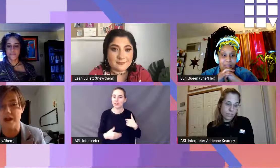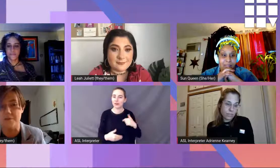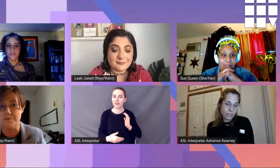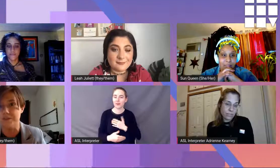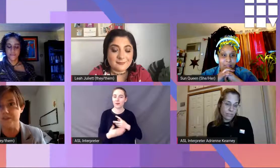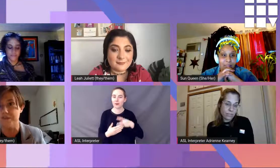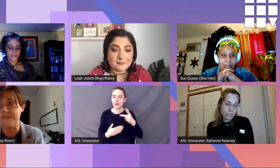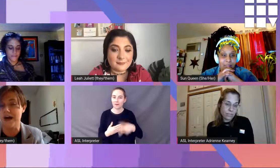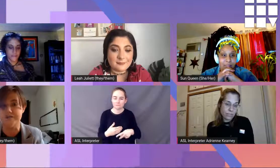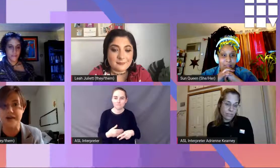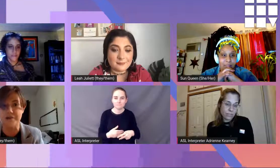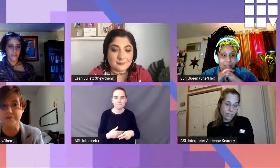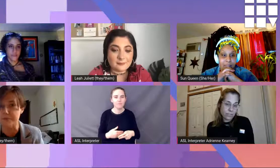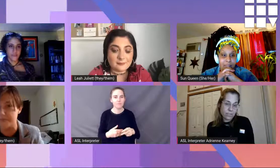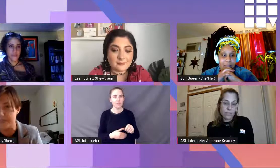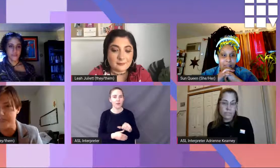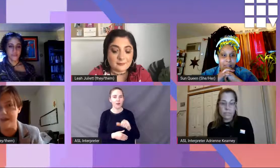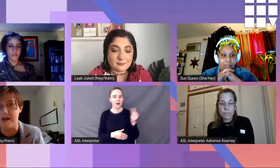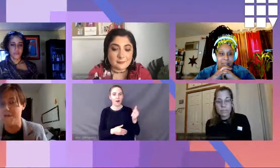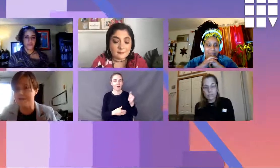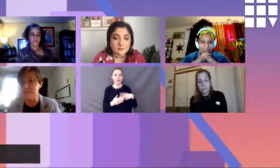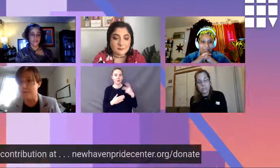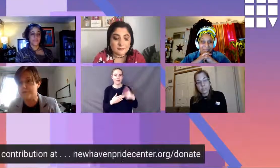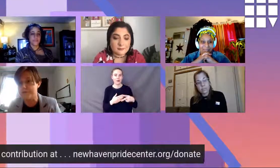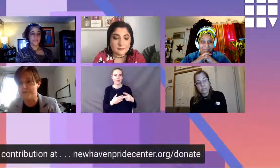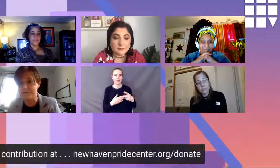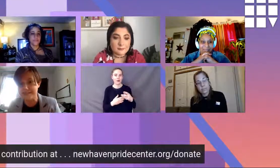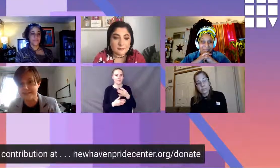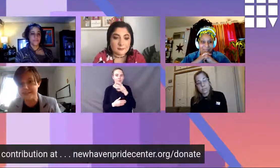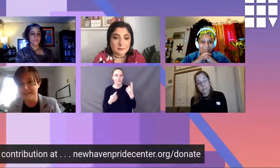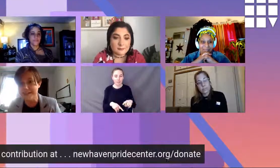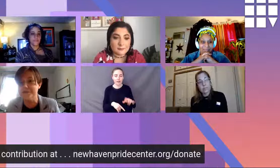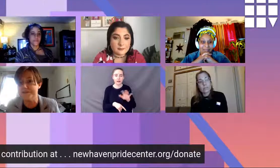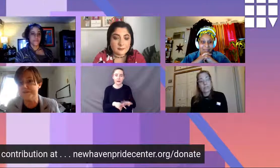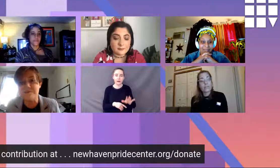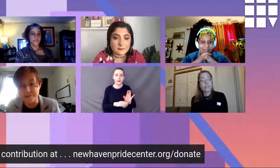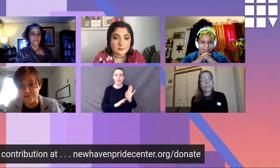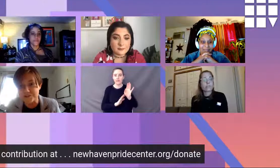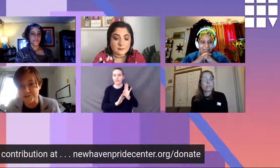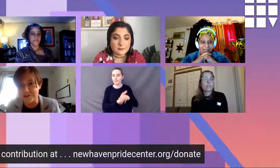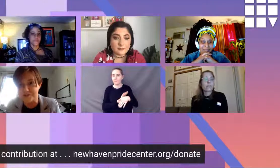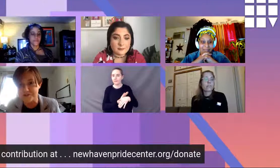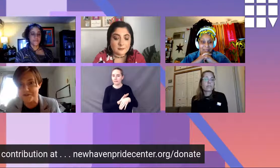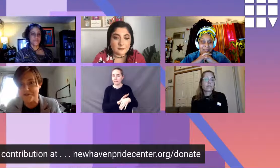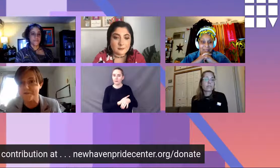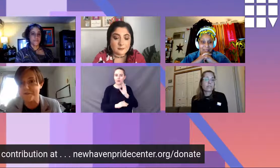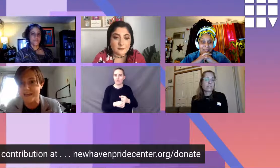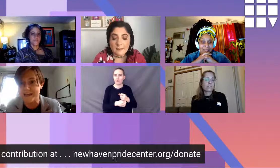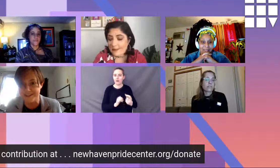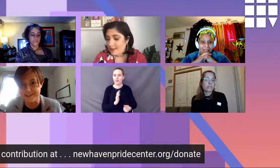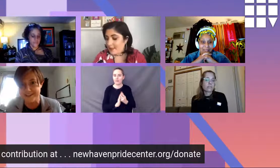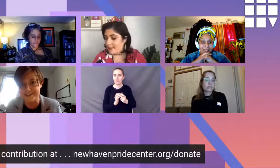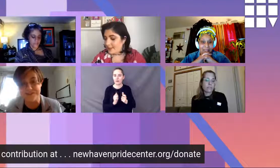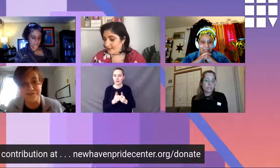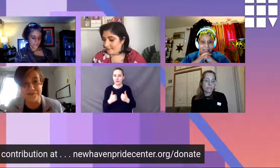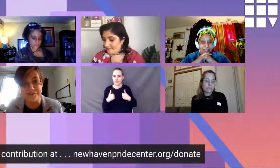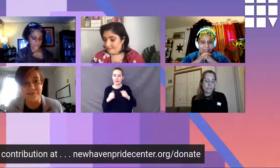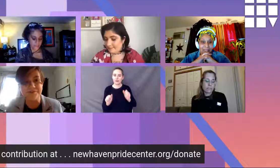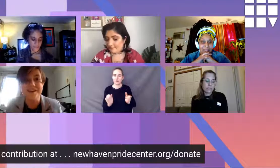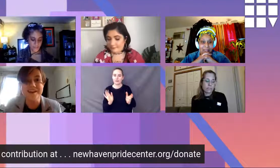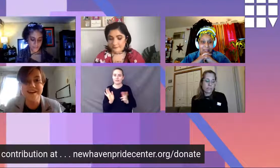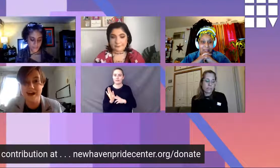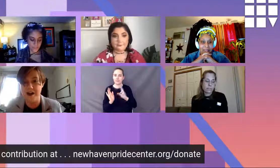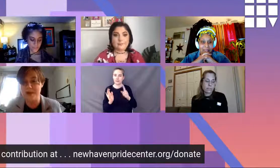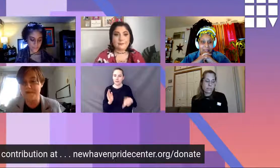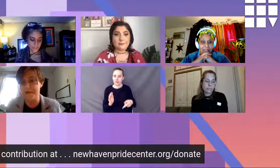programming, which includes a coffee hour with me in about 25 minutes. You can still register if you go to our Facebook page and click the Google